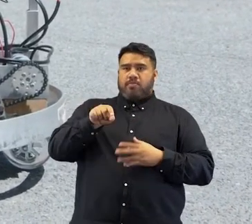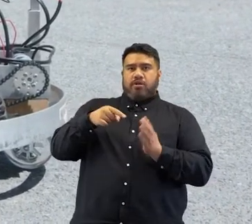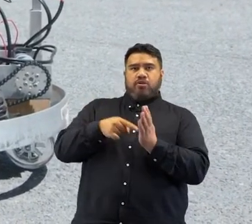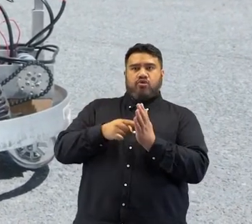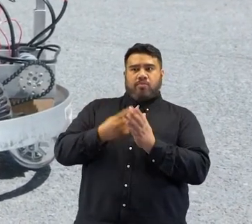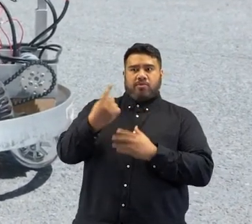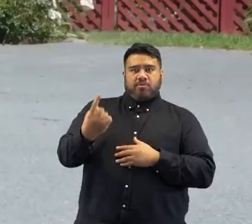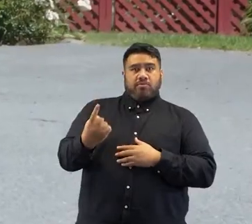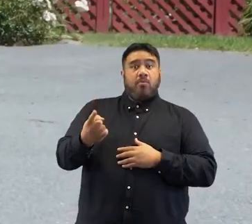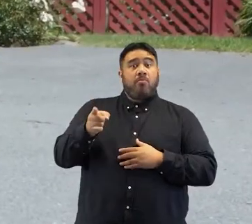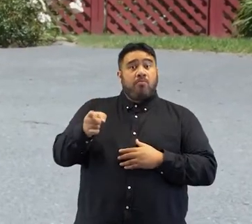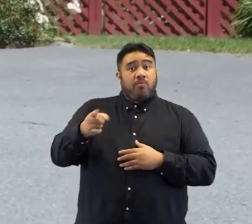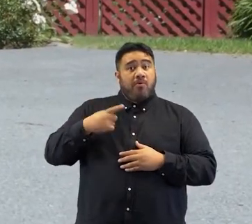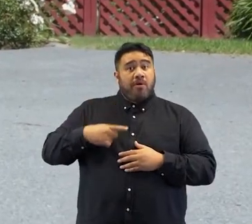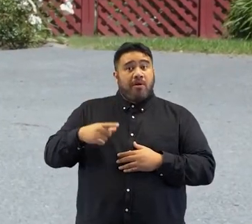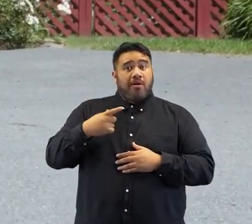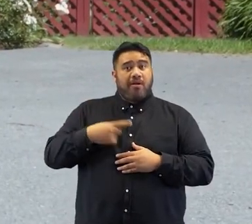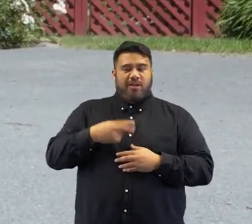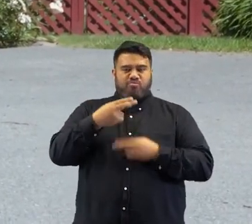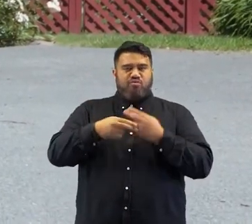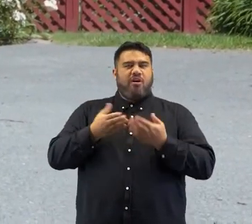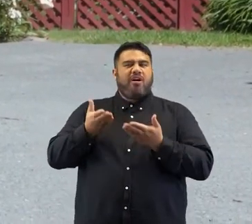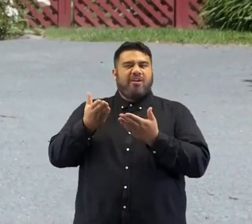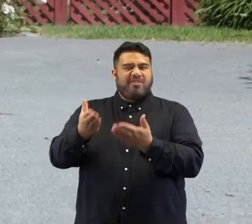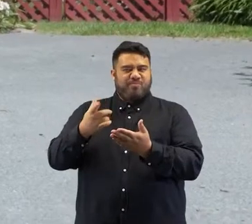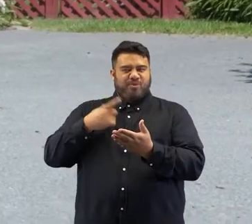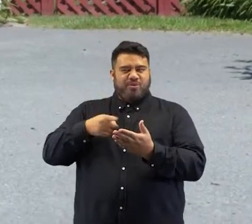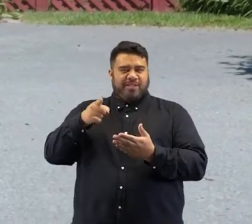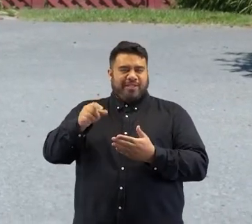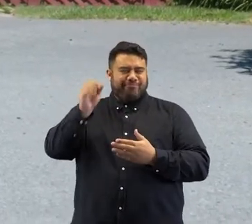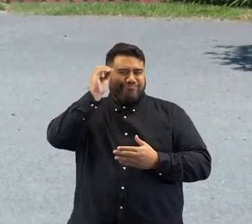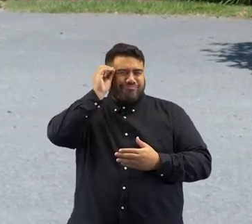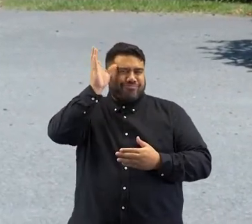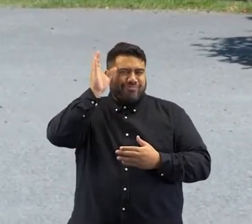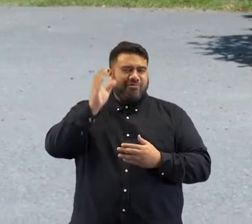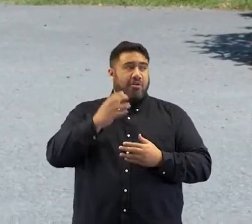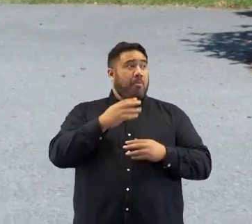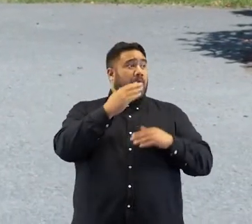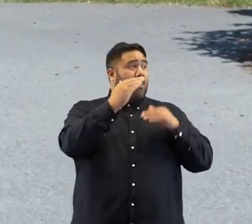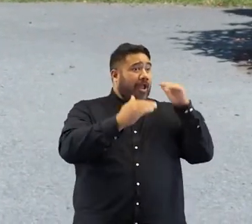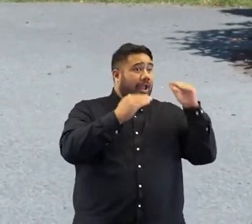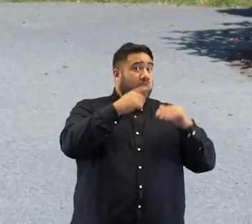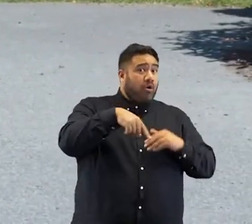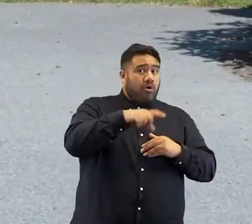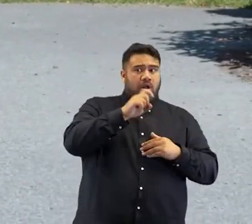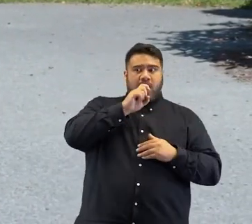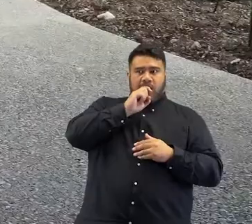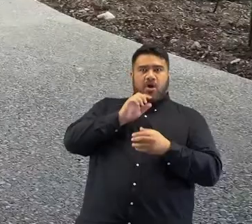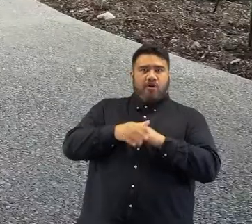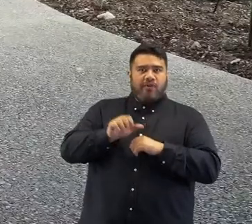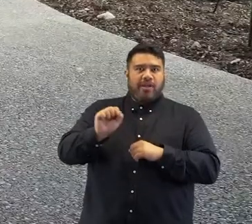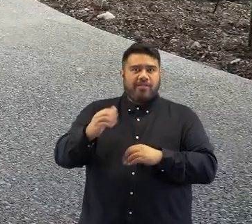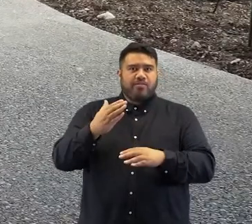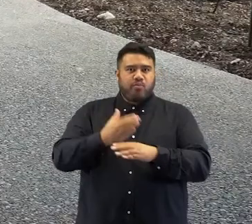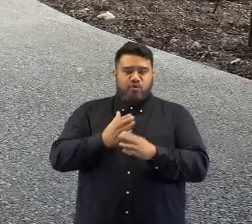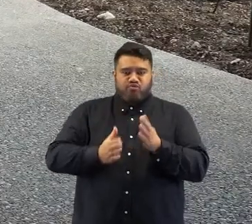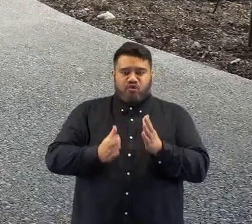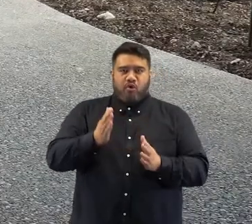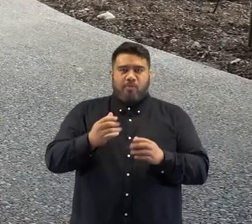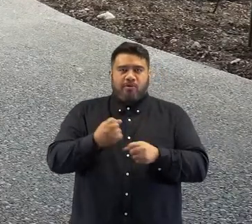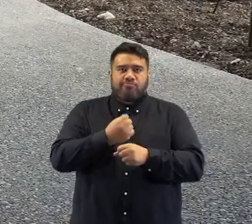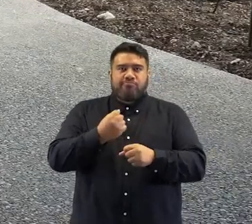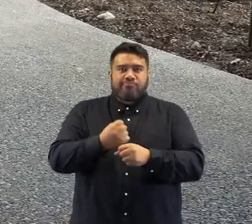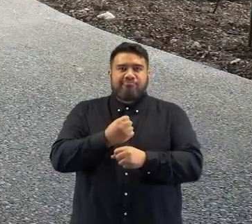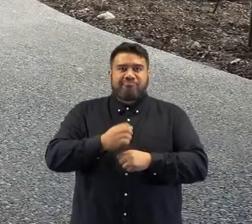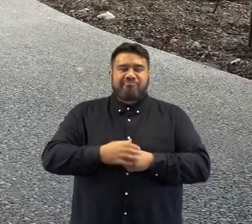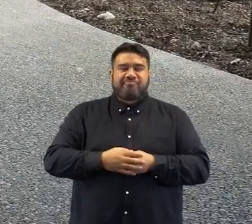Canterbury nominated Thomas for this prize and says Thomas has produced a system that many adult technologists would struggle to design